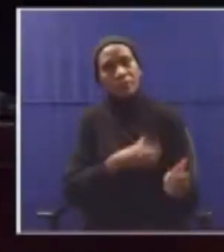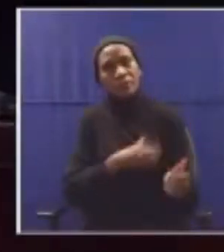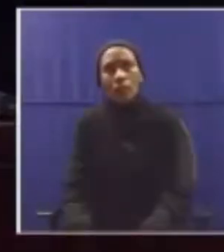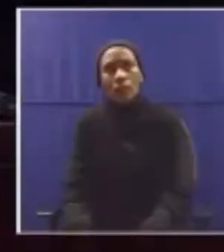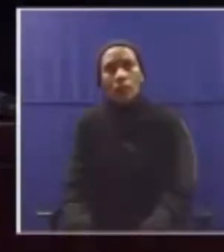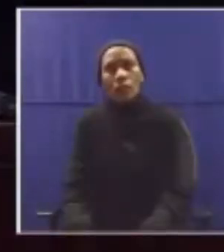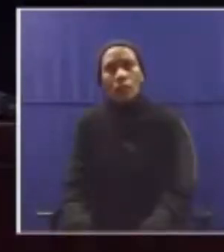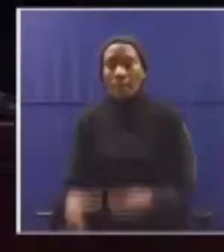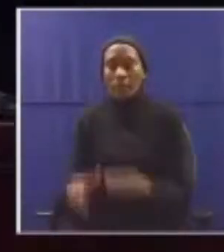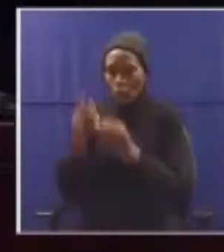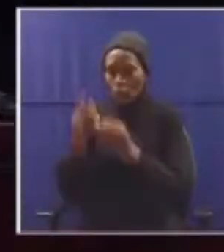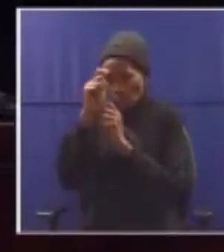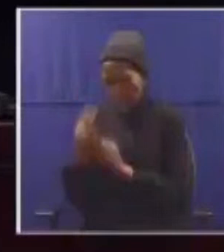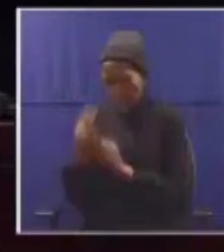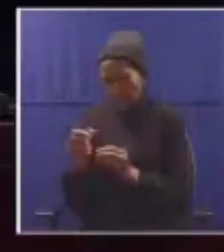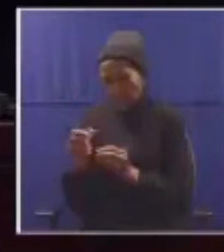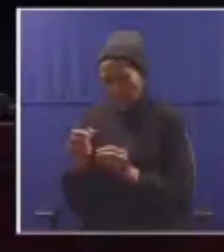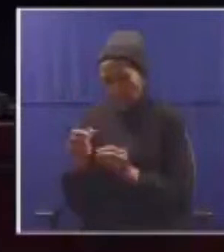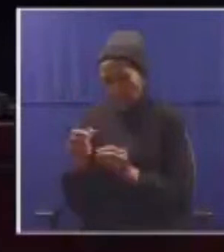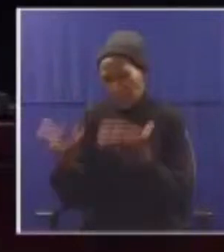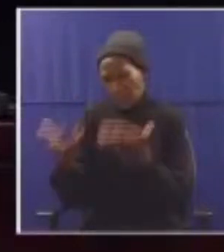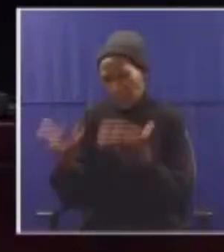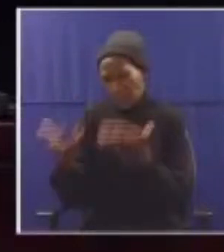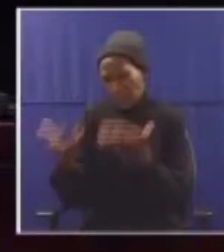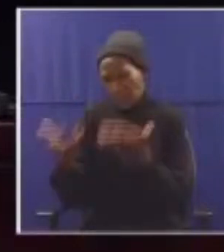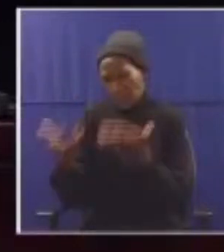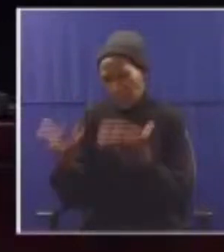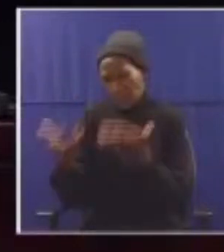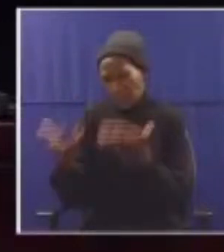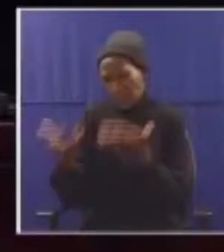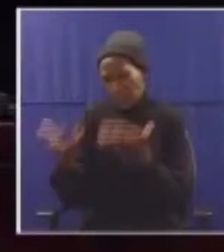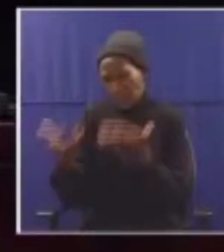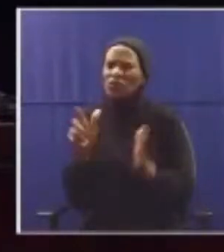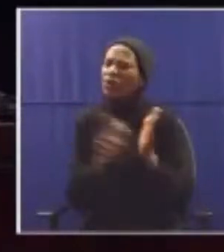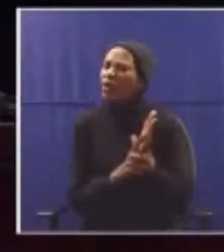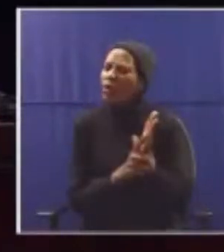Honorable Khalip, if you may help me, which laws are these?